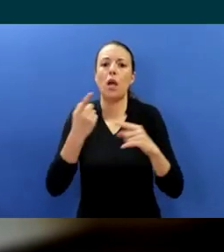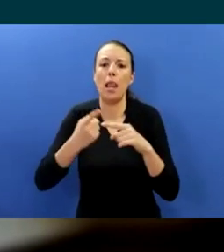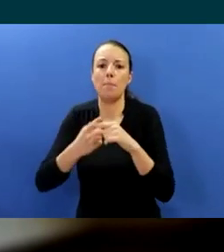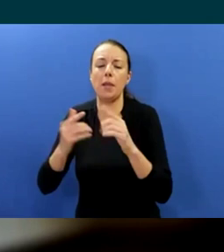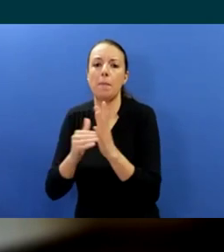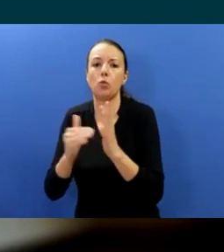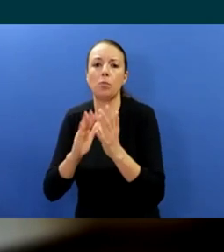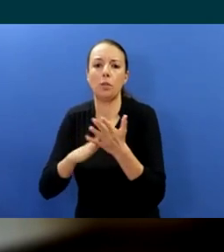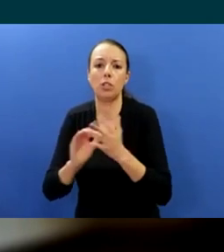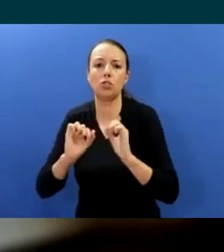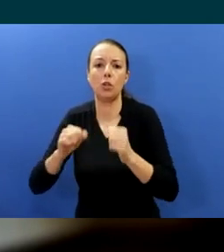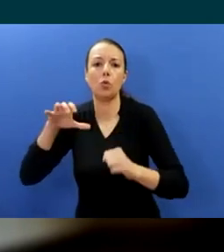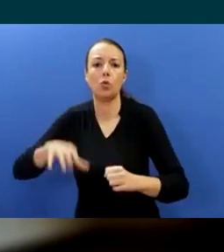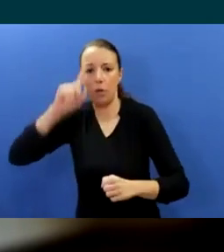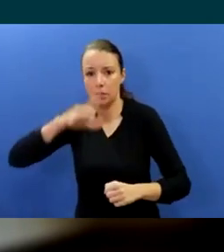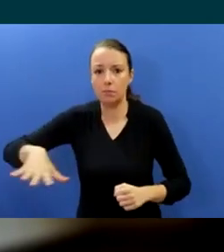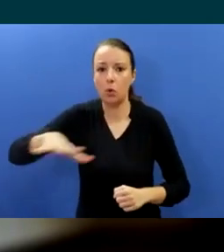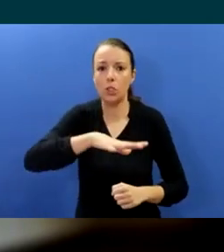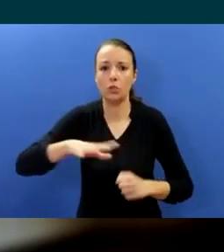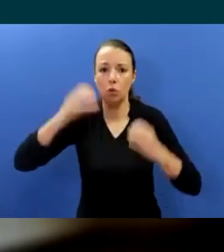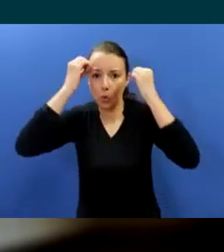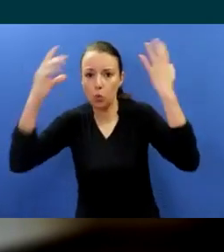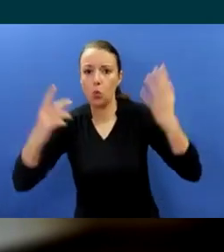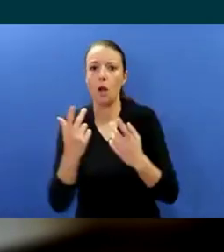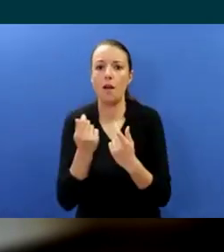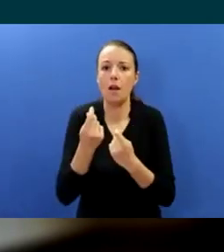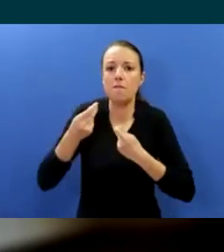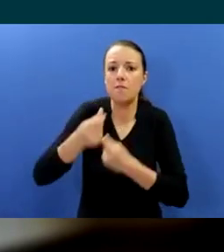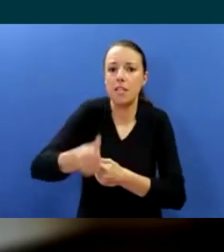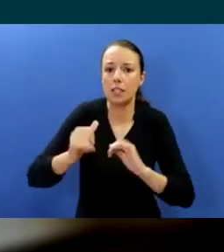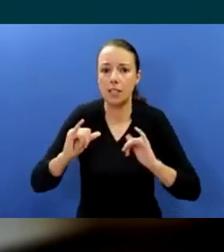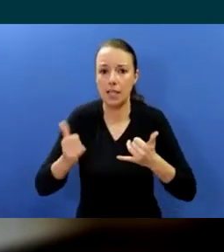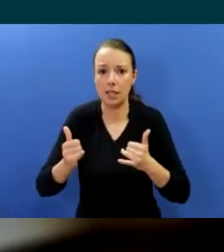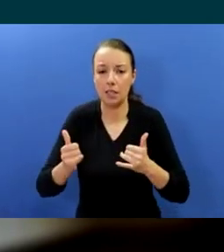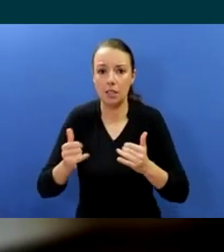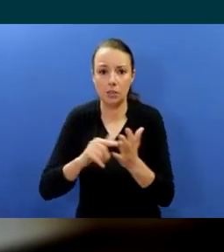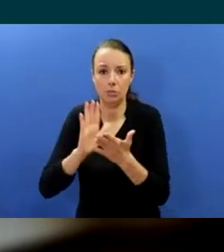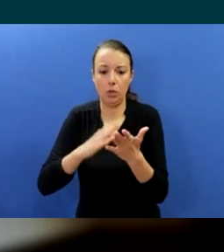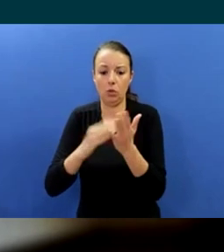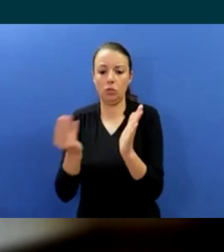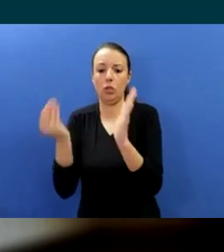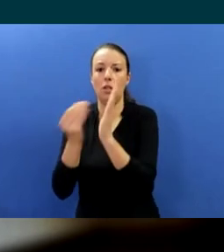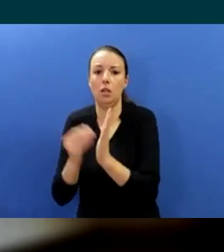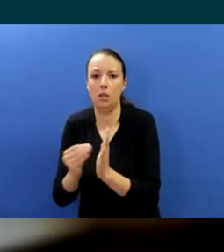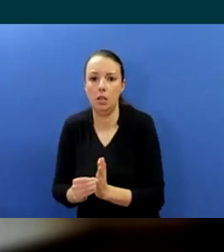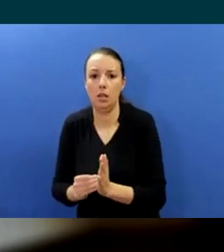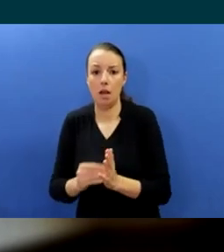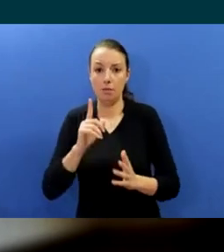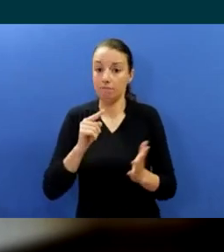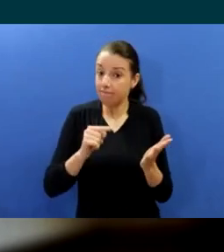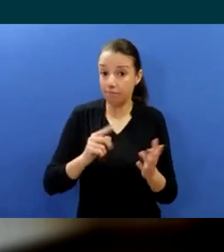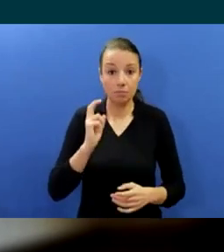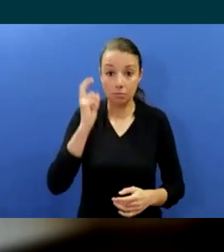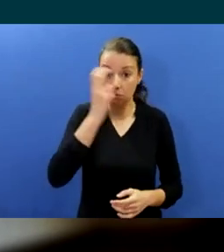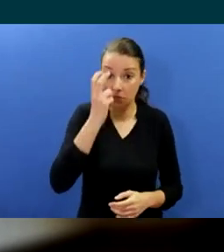finance, and so on. So it calls for a very intense kind of coordination, collaboration,